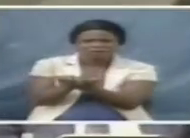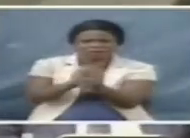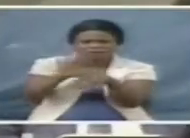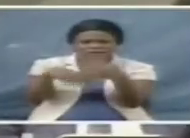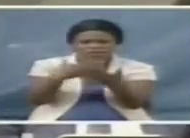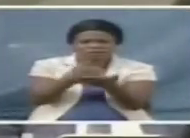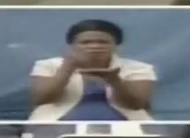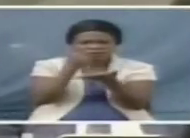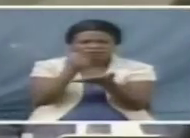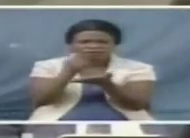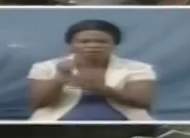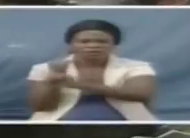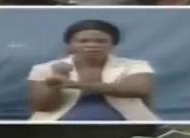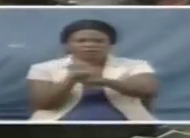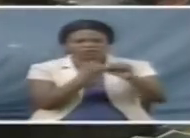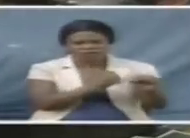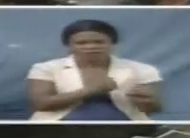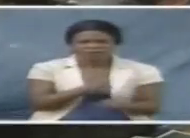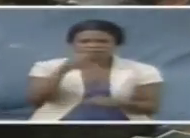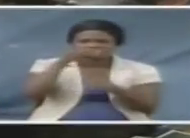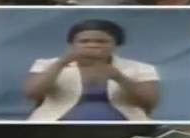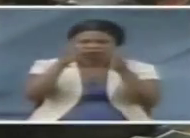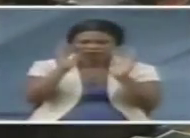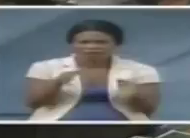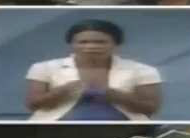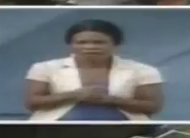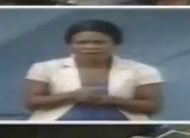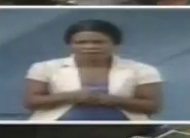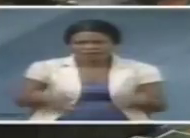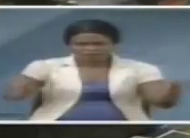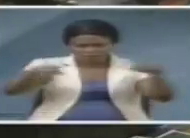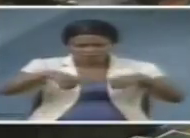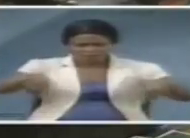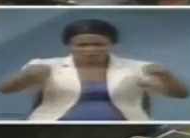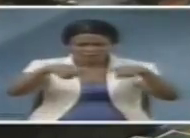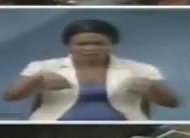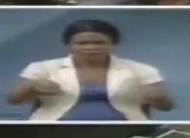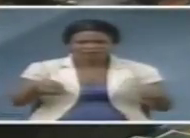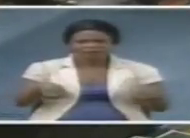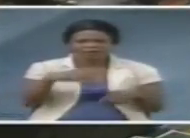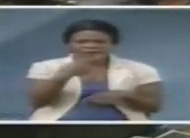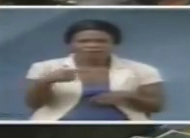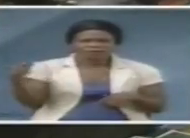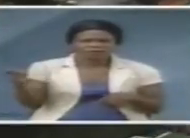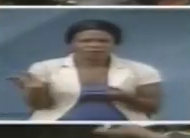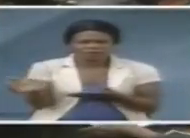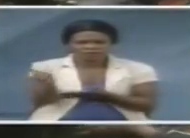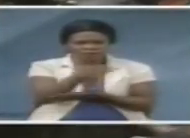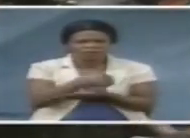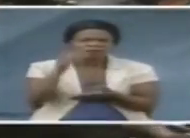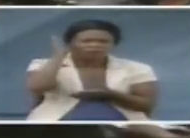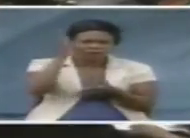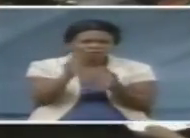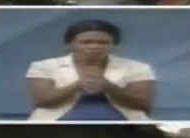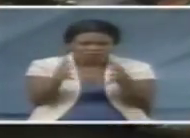as a proportion of total budget is protected. Mr. Speaker, domestic